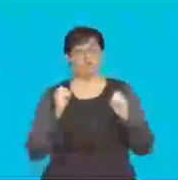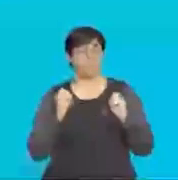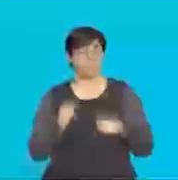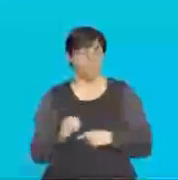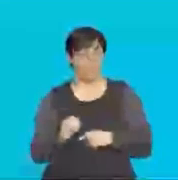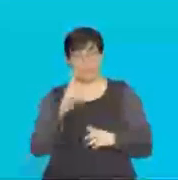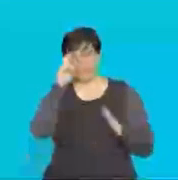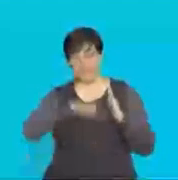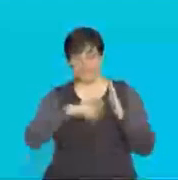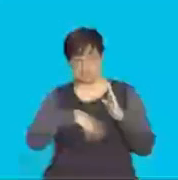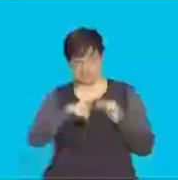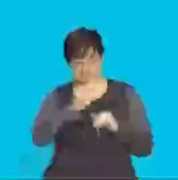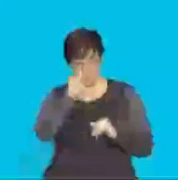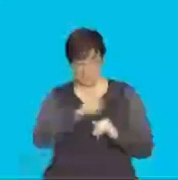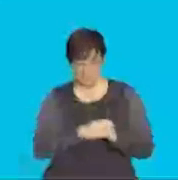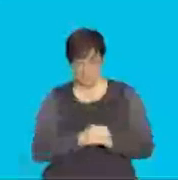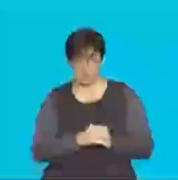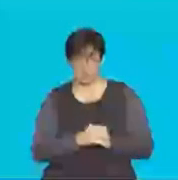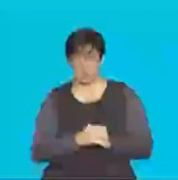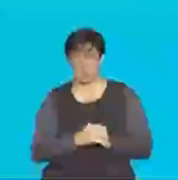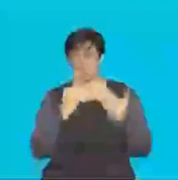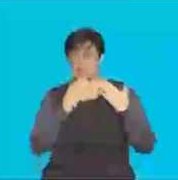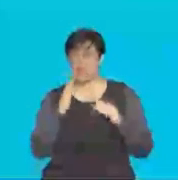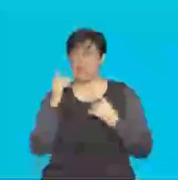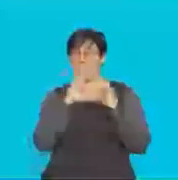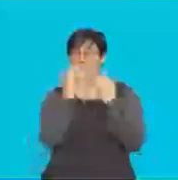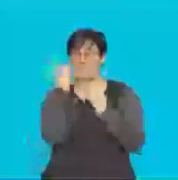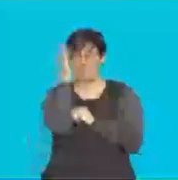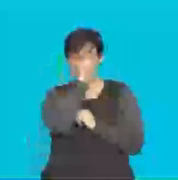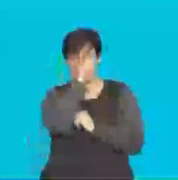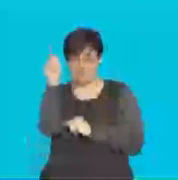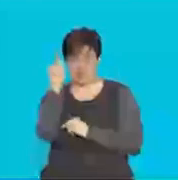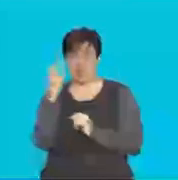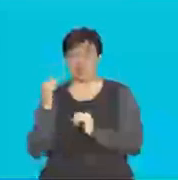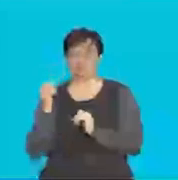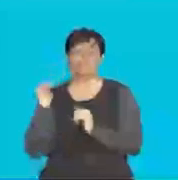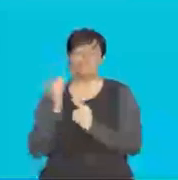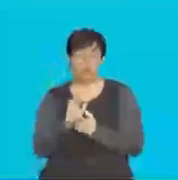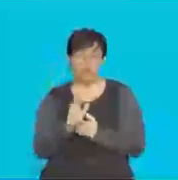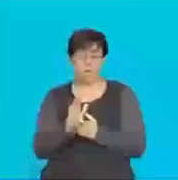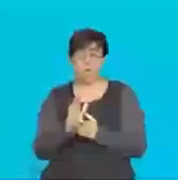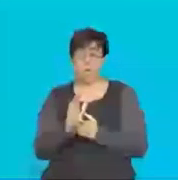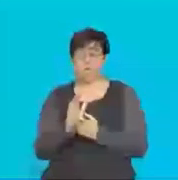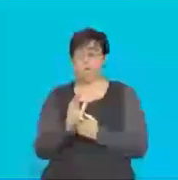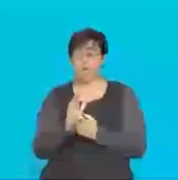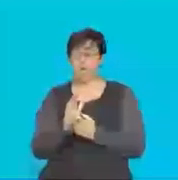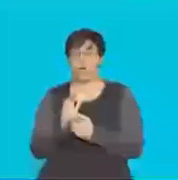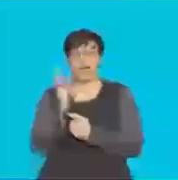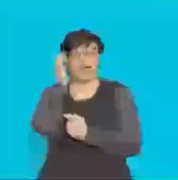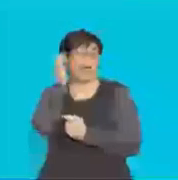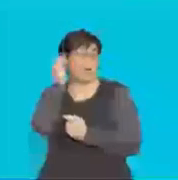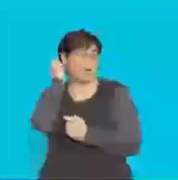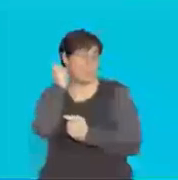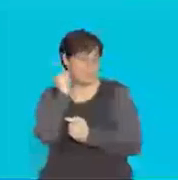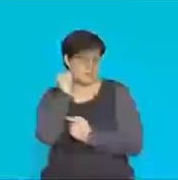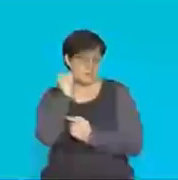So let's read through this. Study the family tree which shows the inheritance of a type of